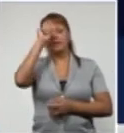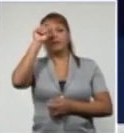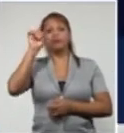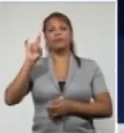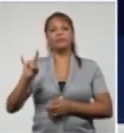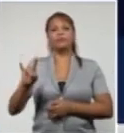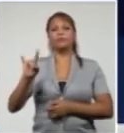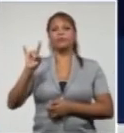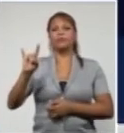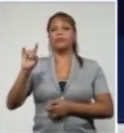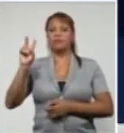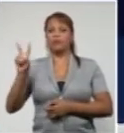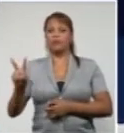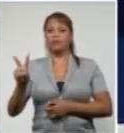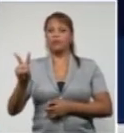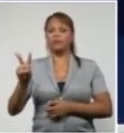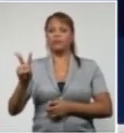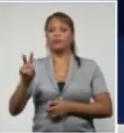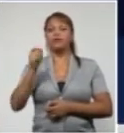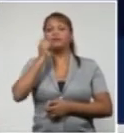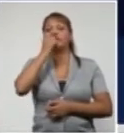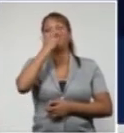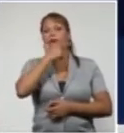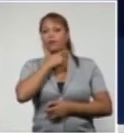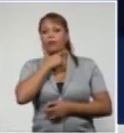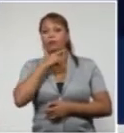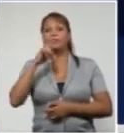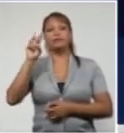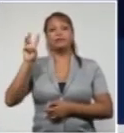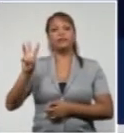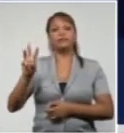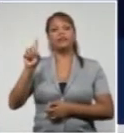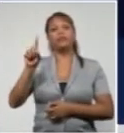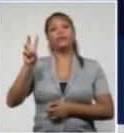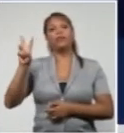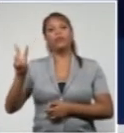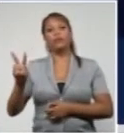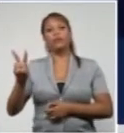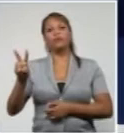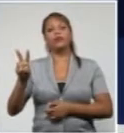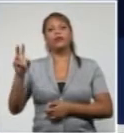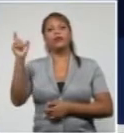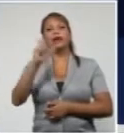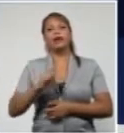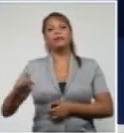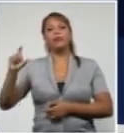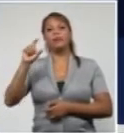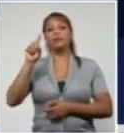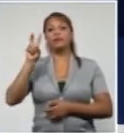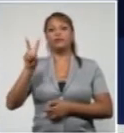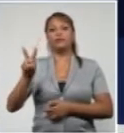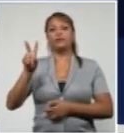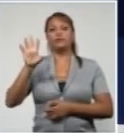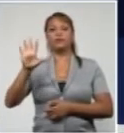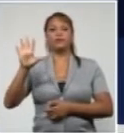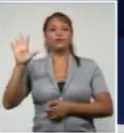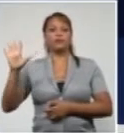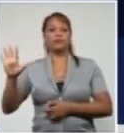Spiritus 992, Ciego de Avila 312, Camagüey